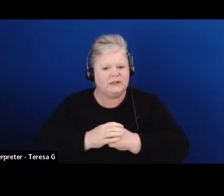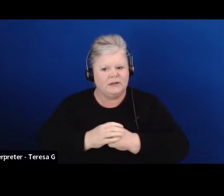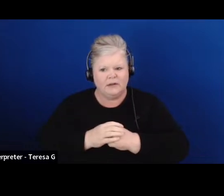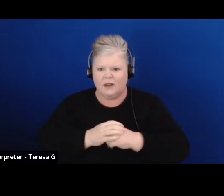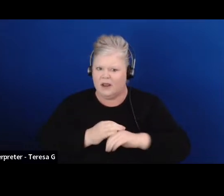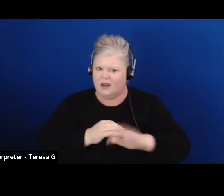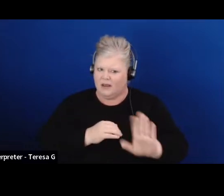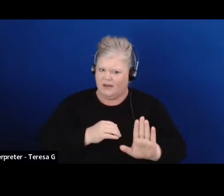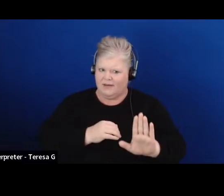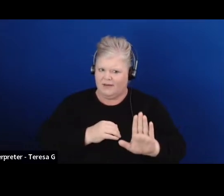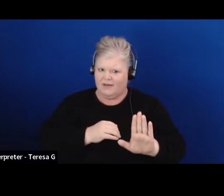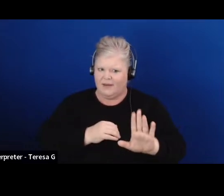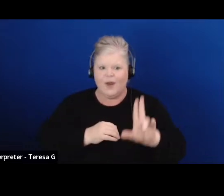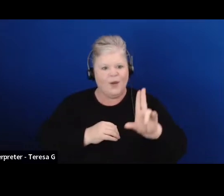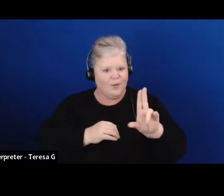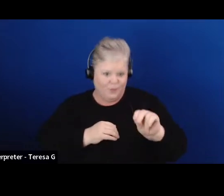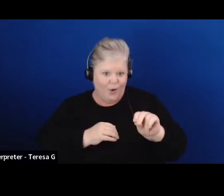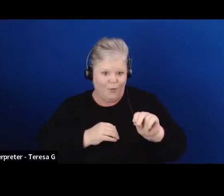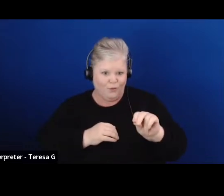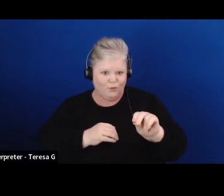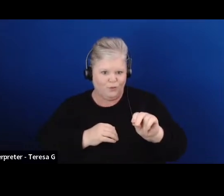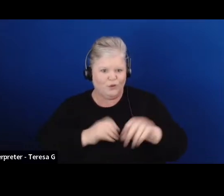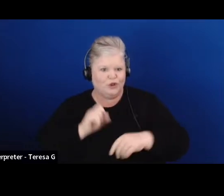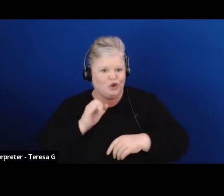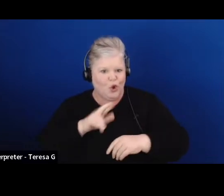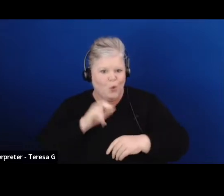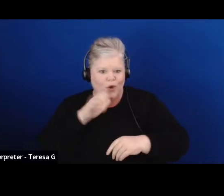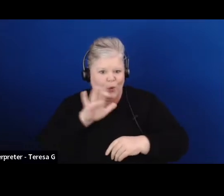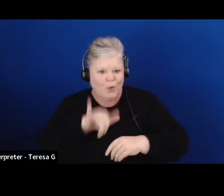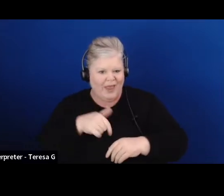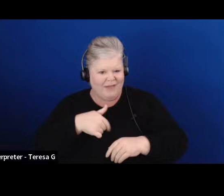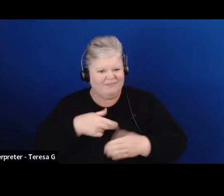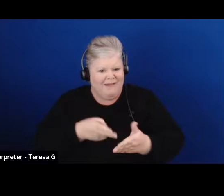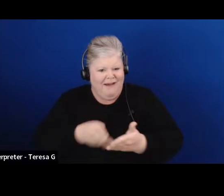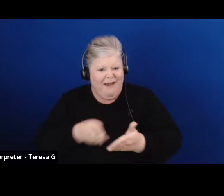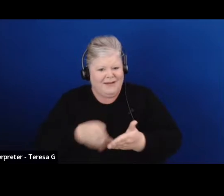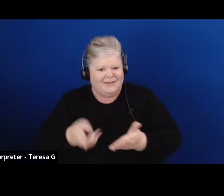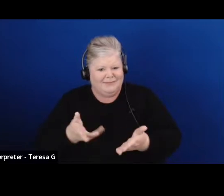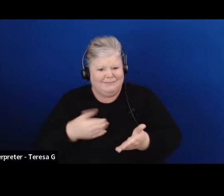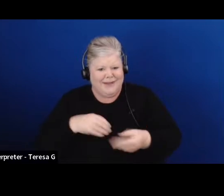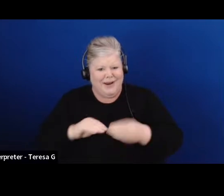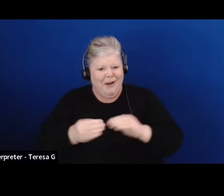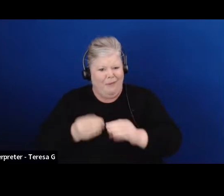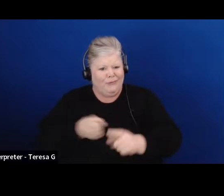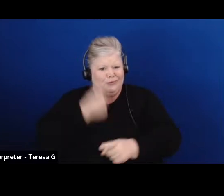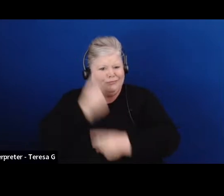No, sir, we don't do that. We're honest. Our numbers are good.